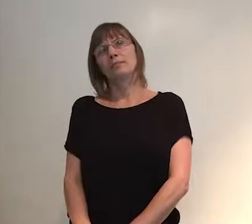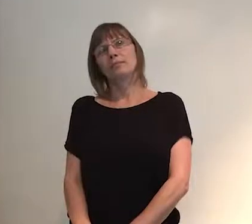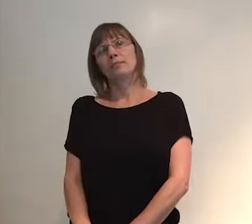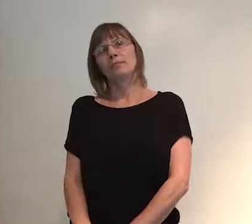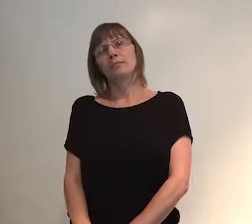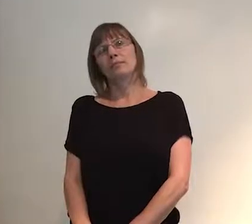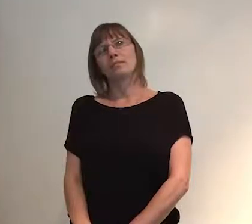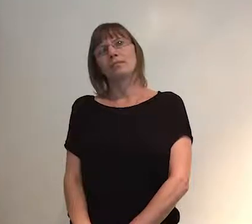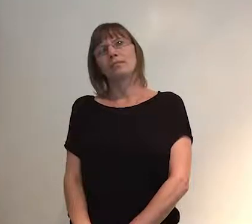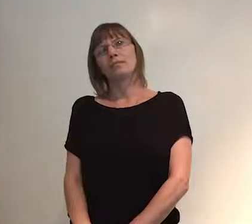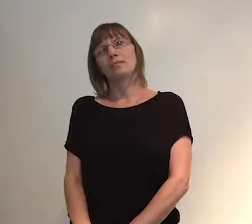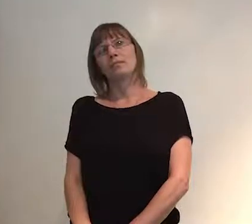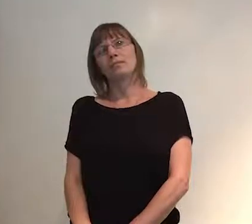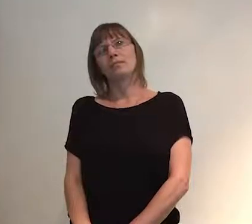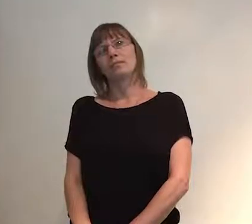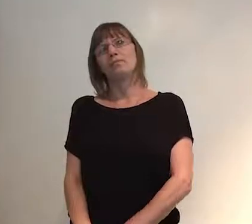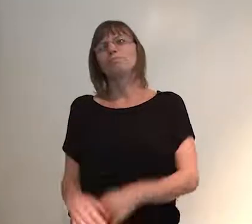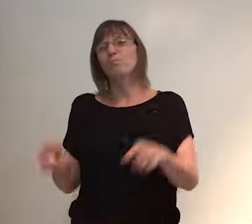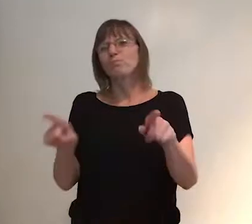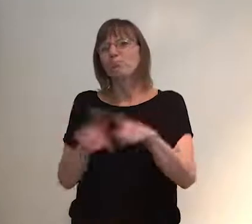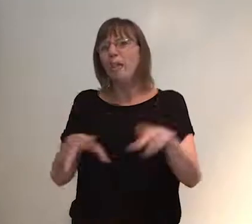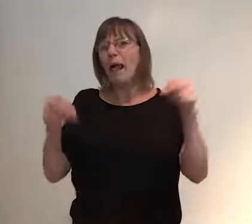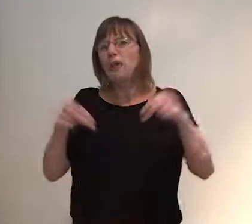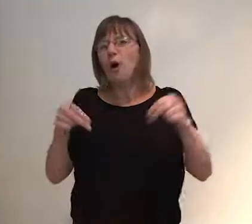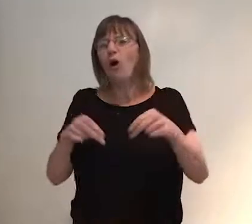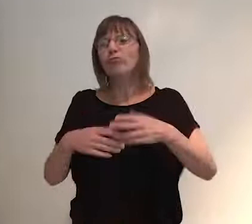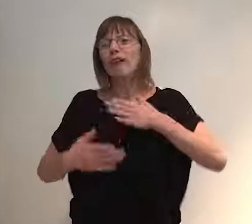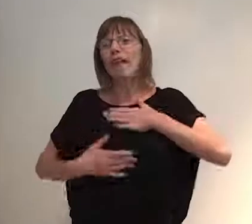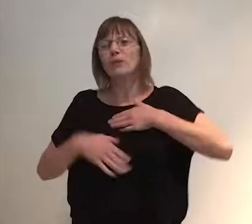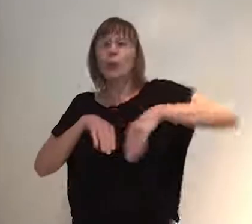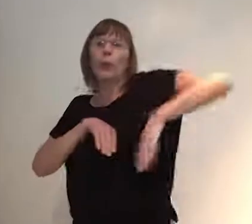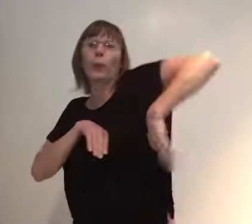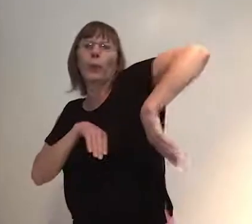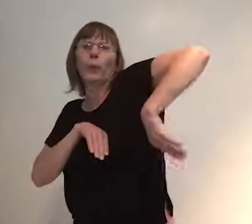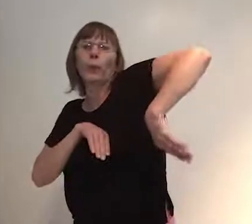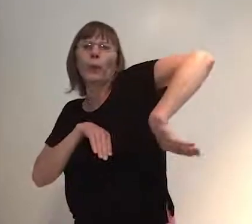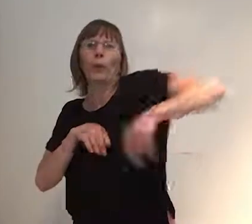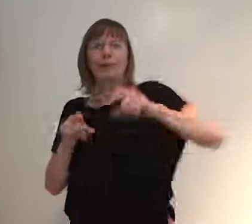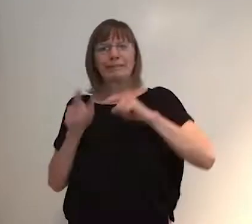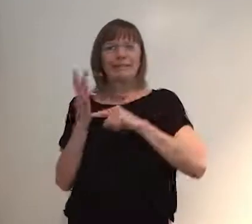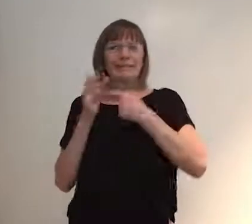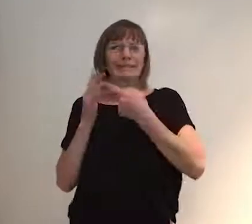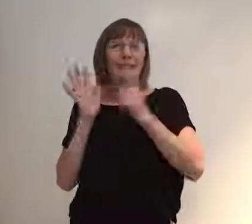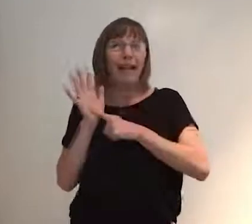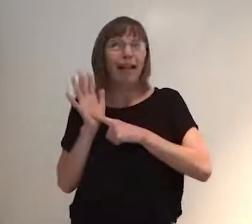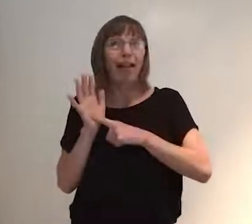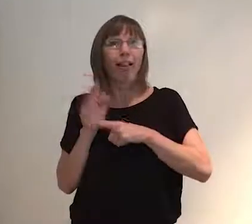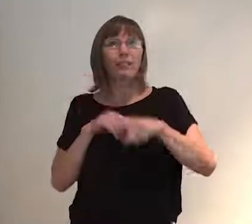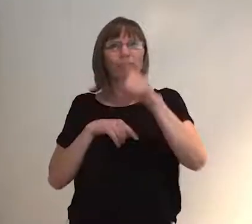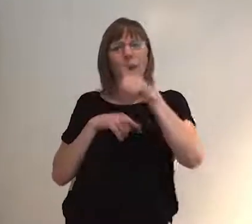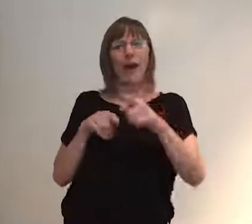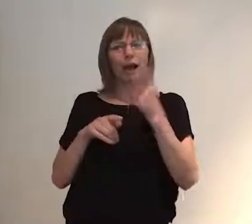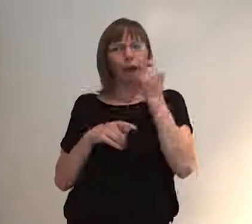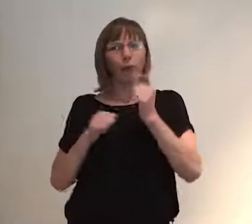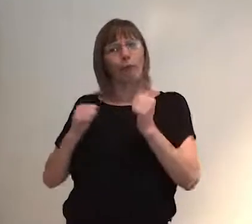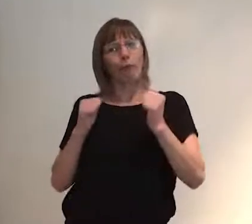And just like those dogs do, how they love wagging their tails. If you want to wag your tail, wag your